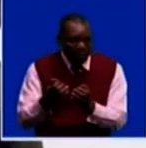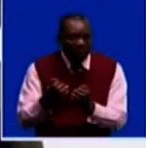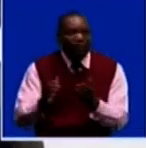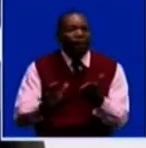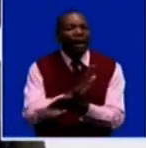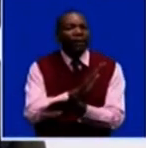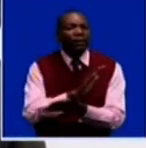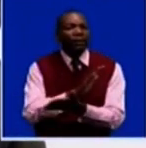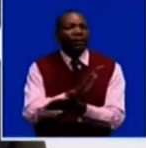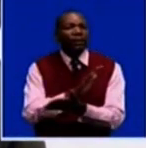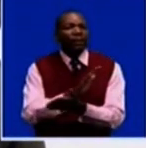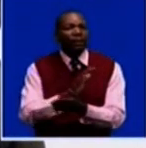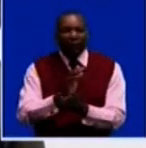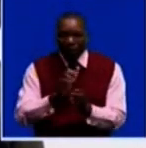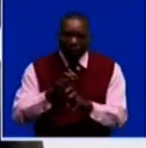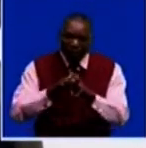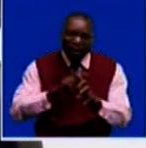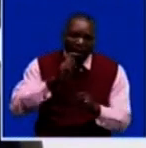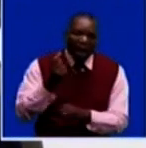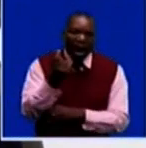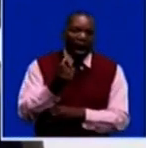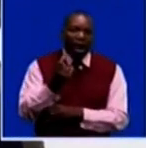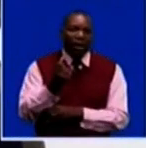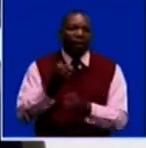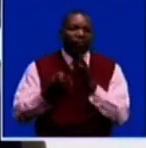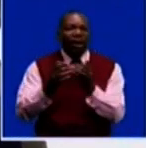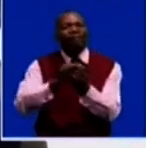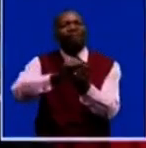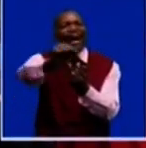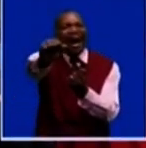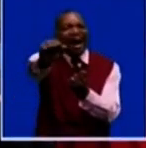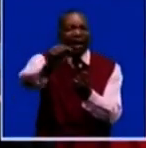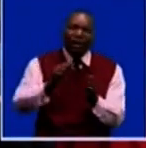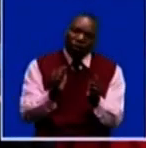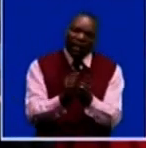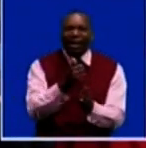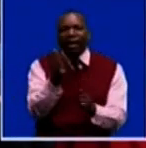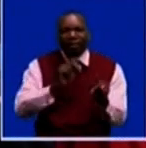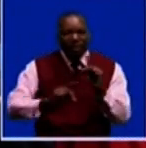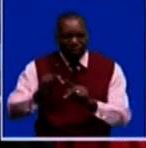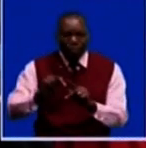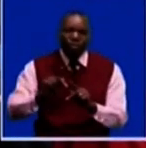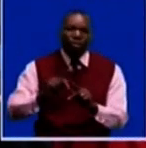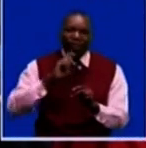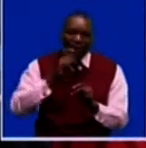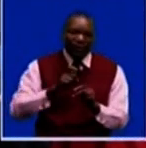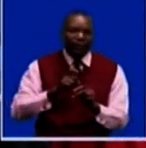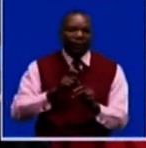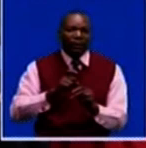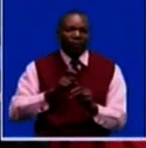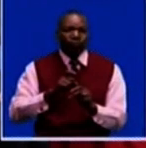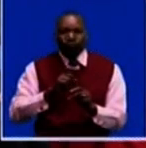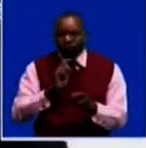fast, travel alone, and if you want to travel far, travel with others, end of quote.